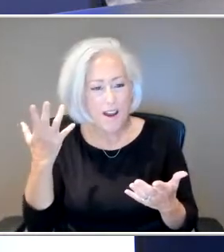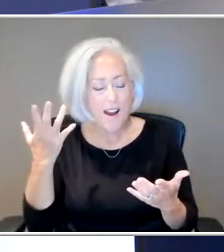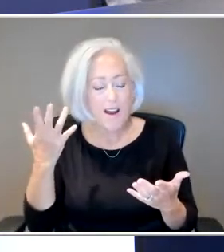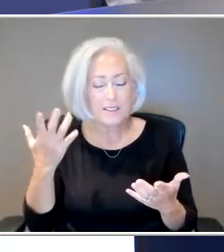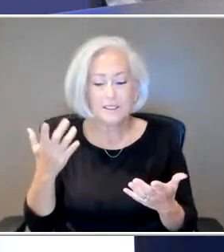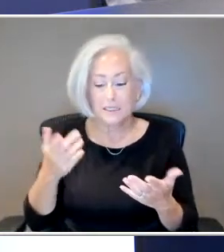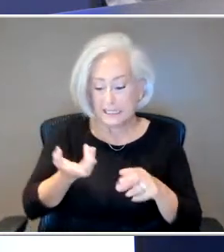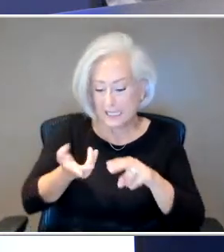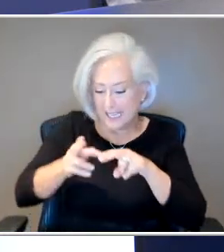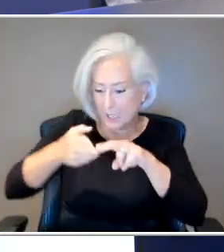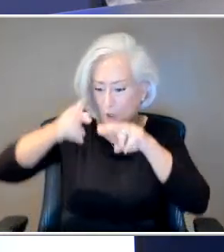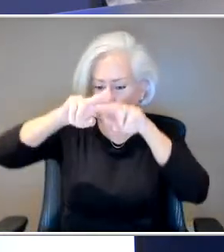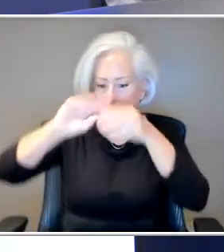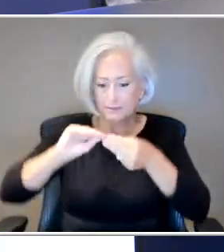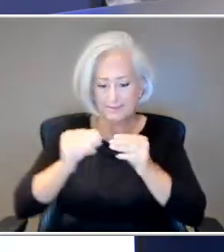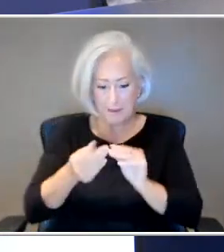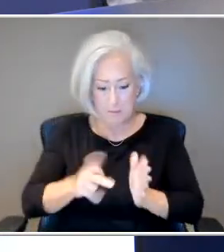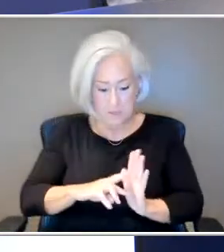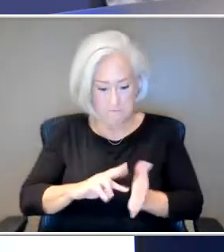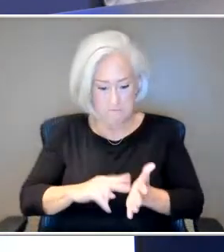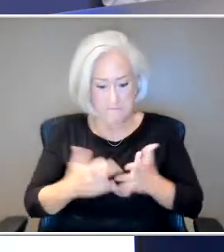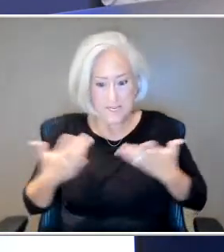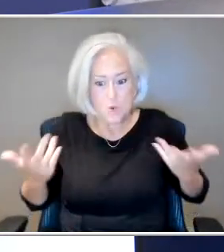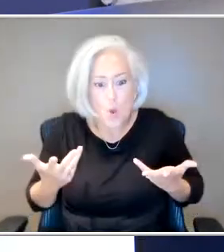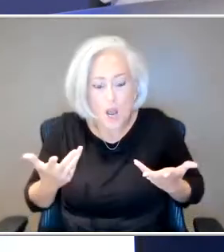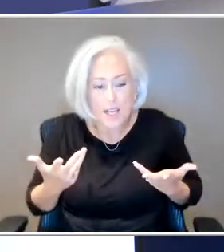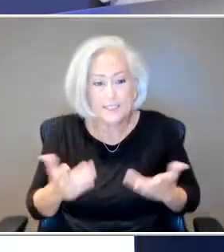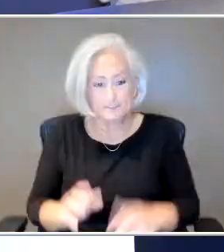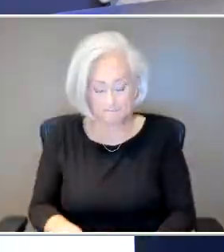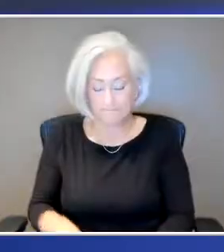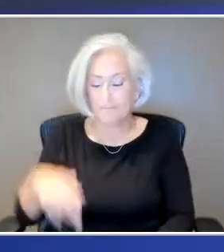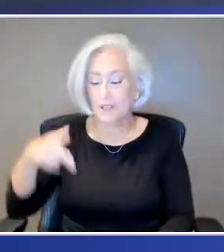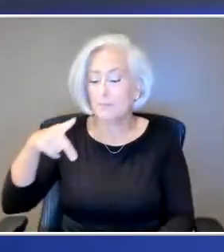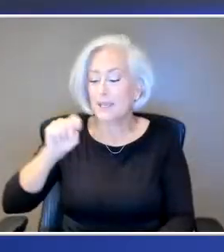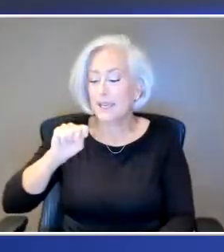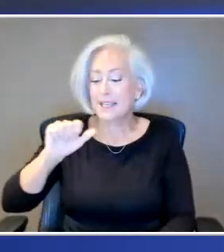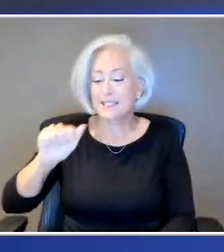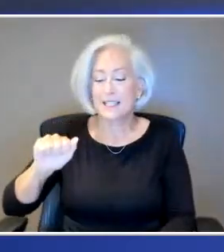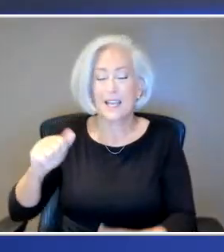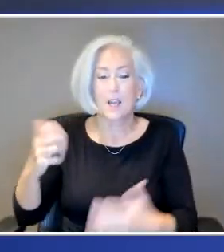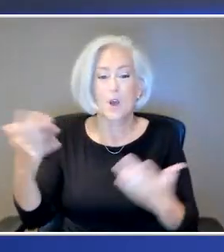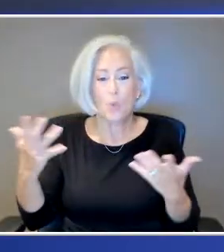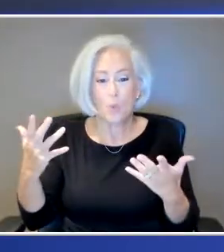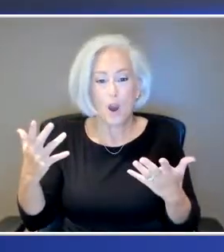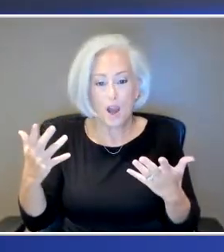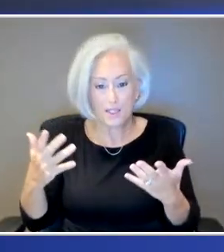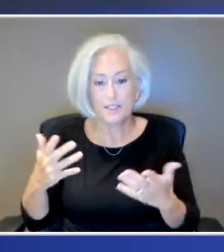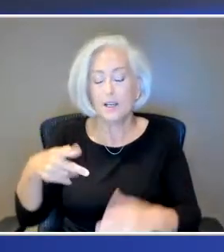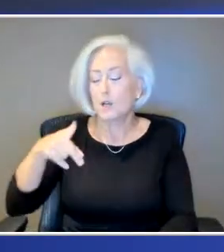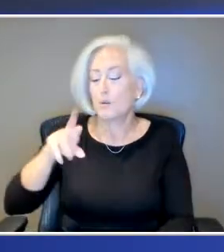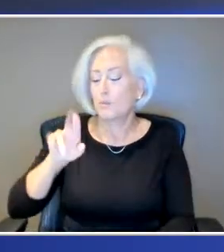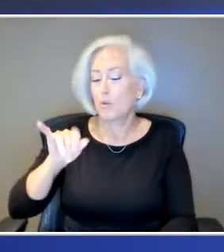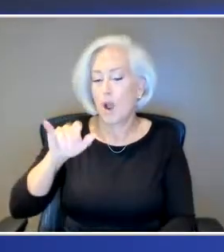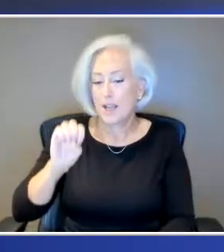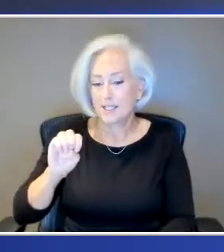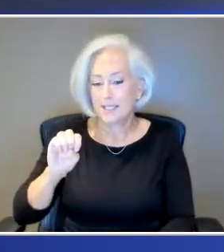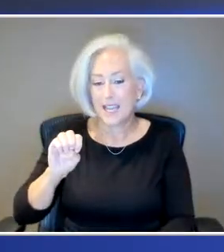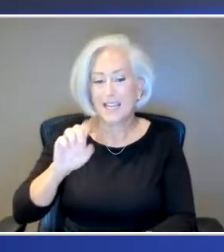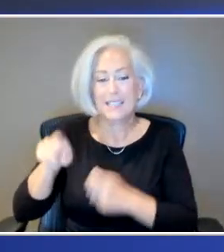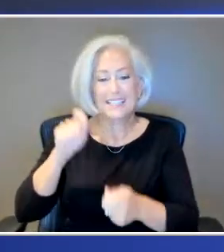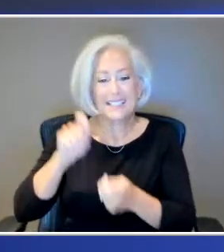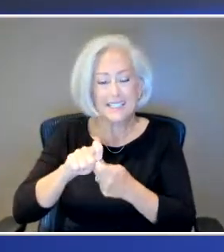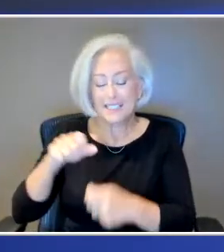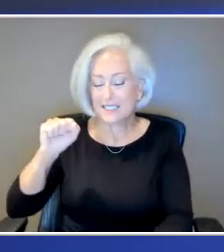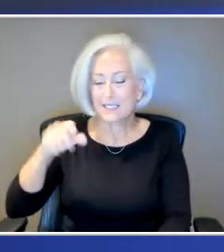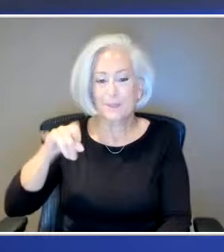something that means you should come see your doctor? Yeah, so PSA is a blood test, prostate-specific antigen, very easy screening tool that we use to